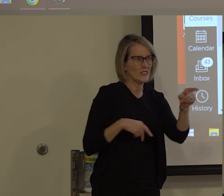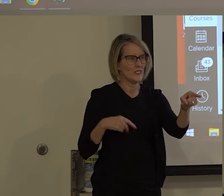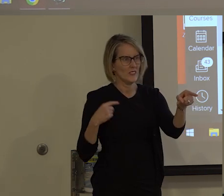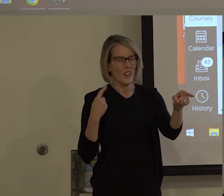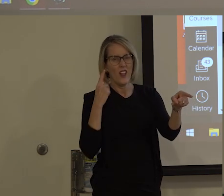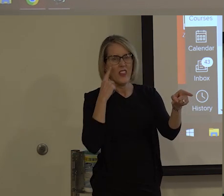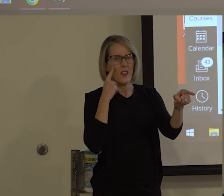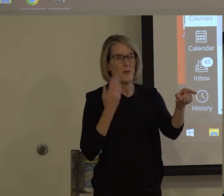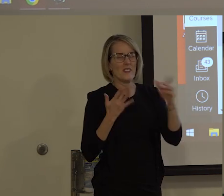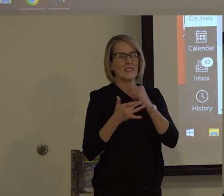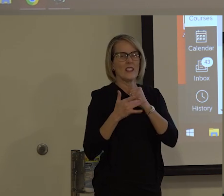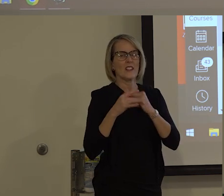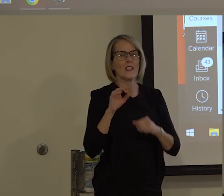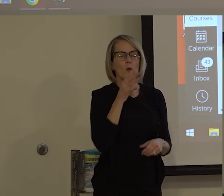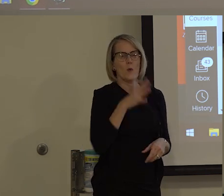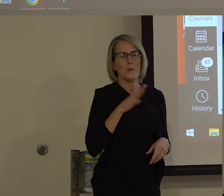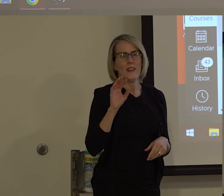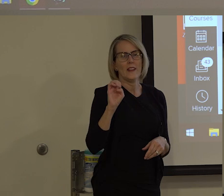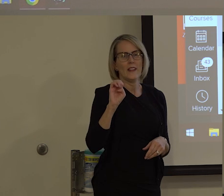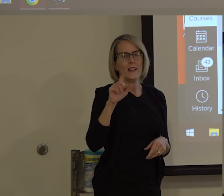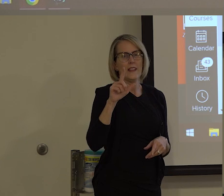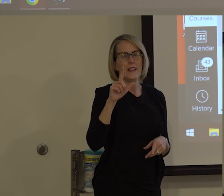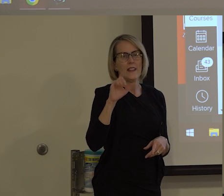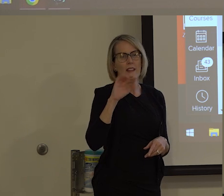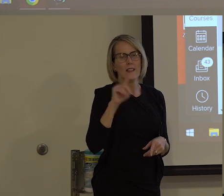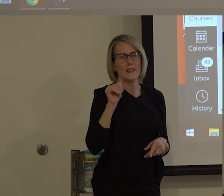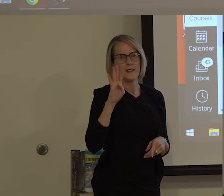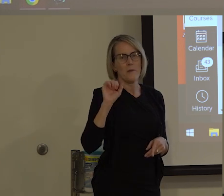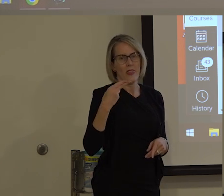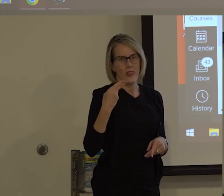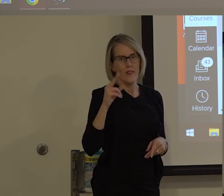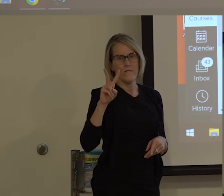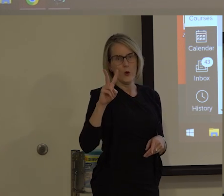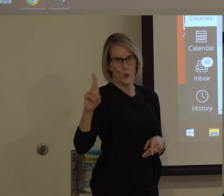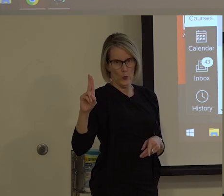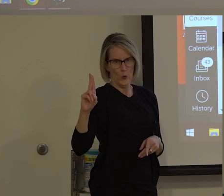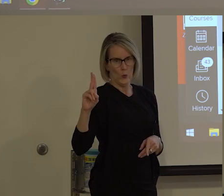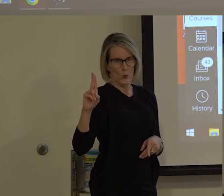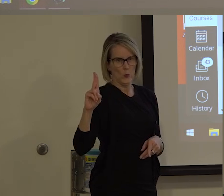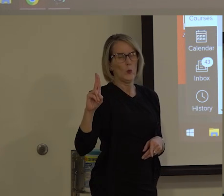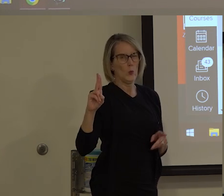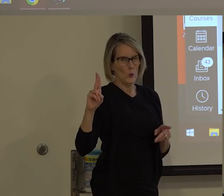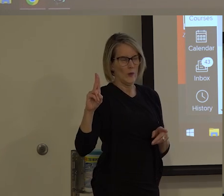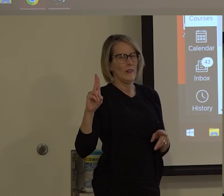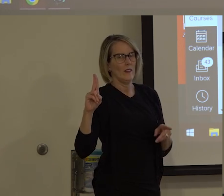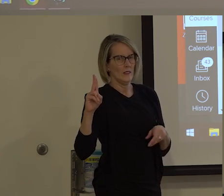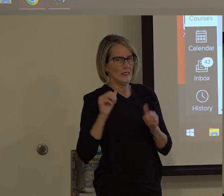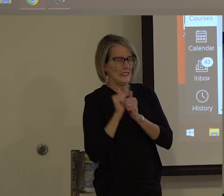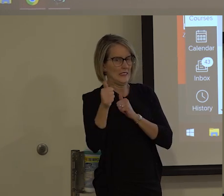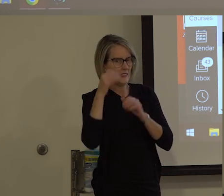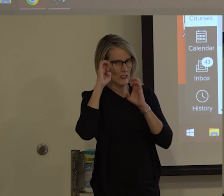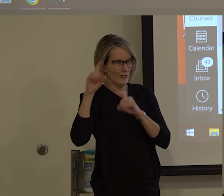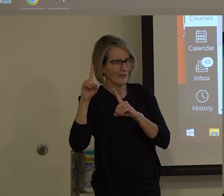too? yes, in our college, but I think pharmacy owns the broader like university. There's a whole bunch